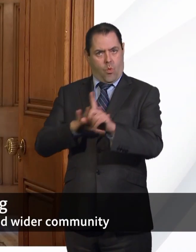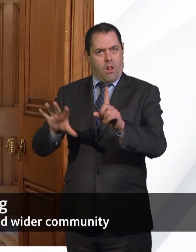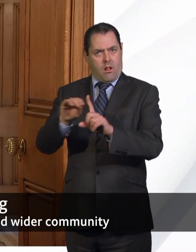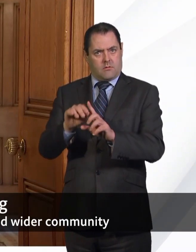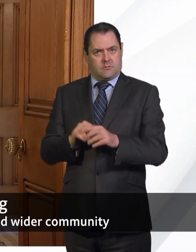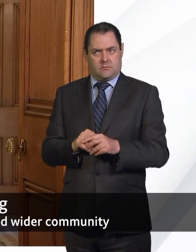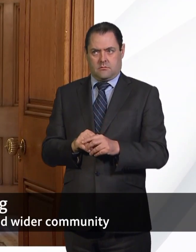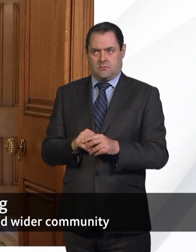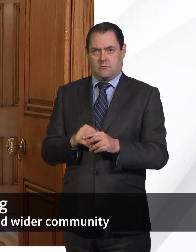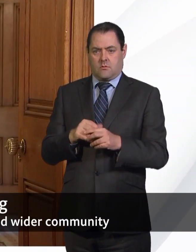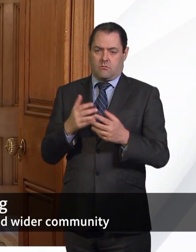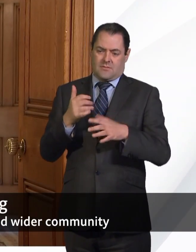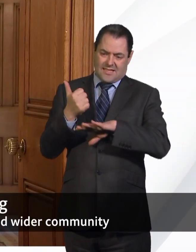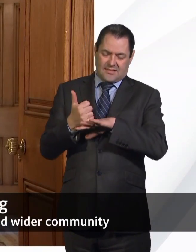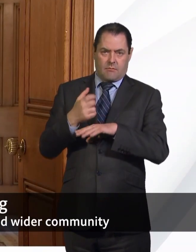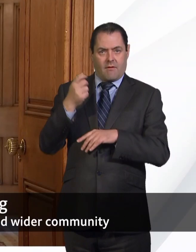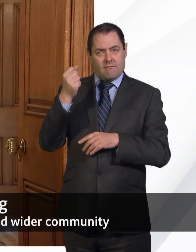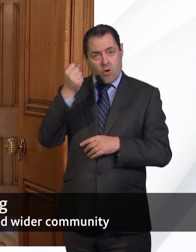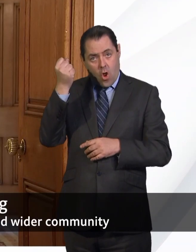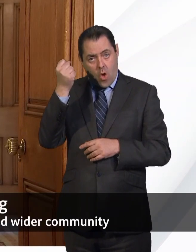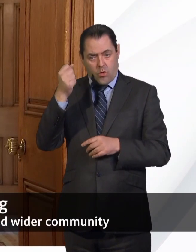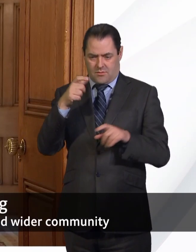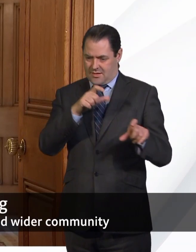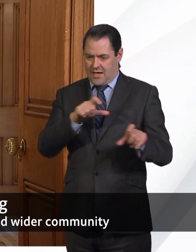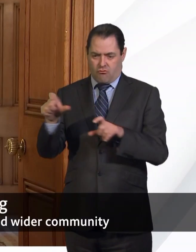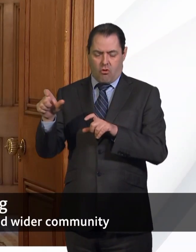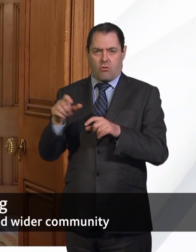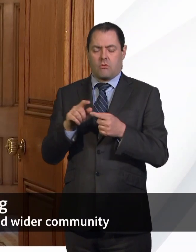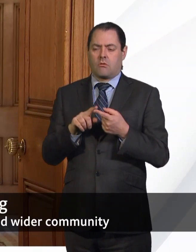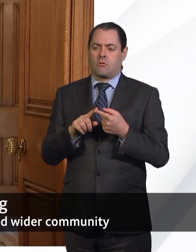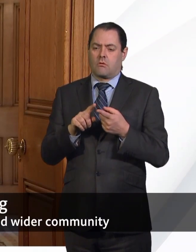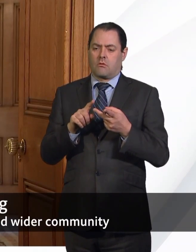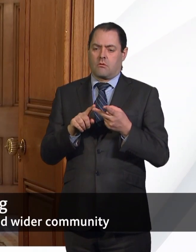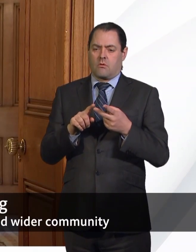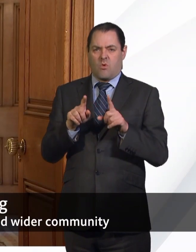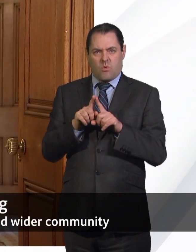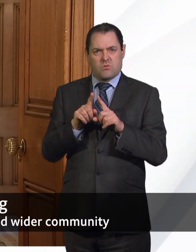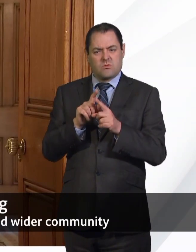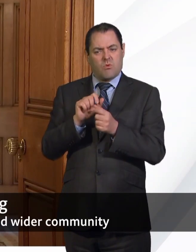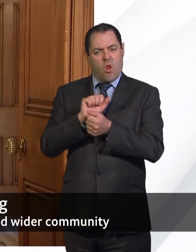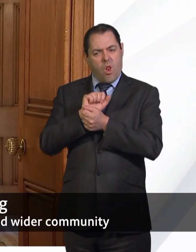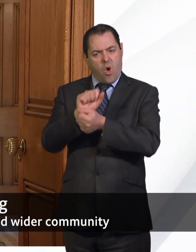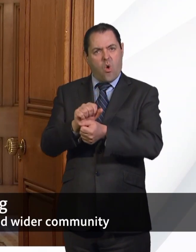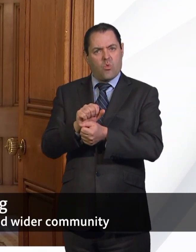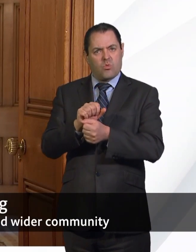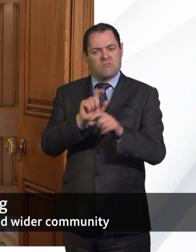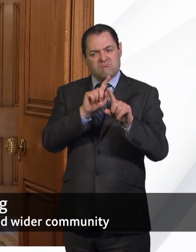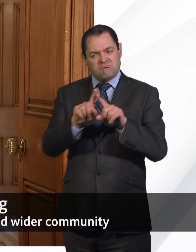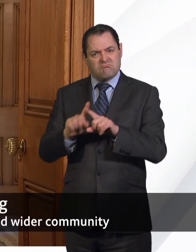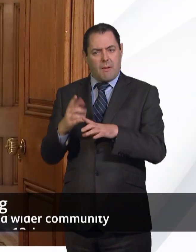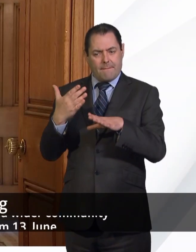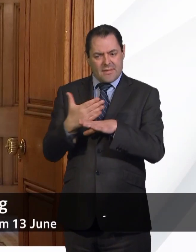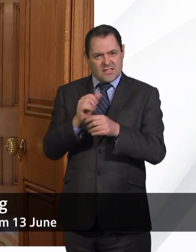Obviously, the furlough schemes remain in place. All the loans that we're giving to business,